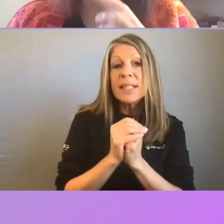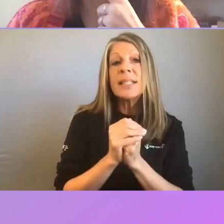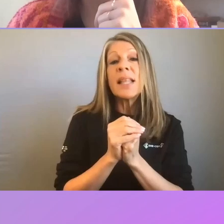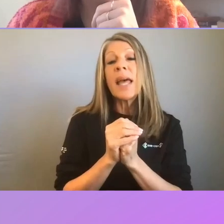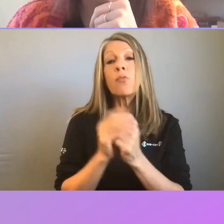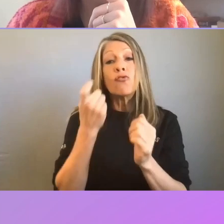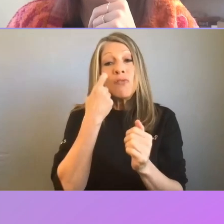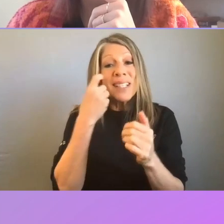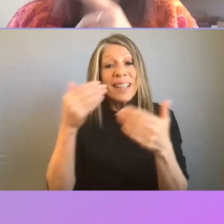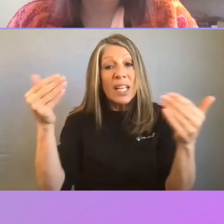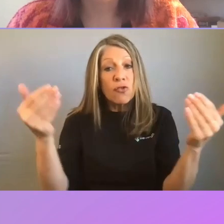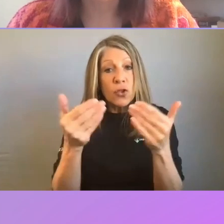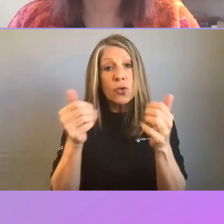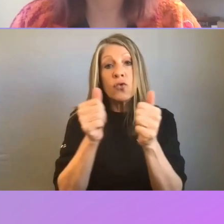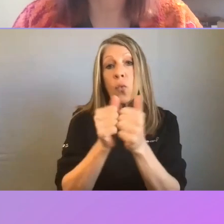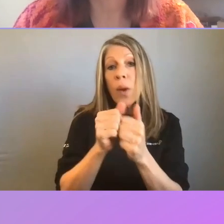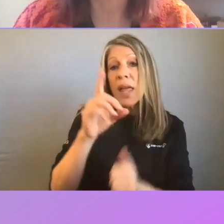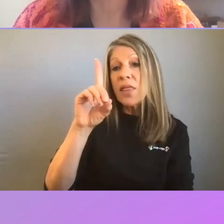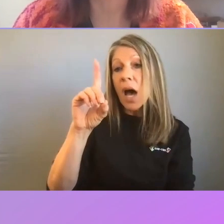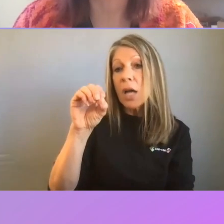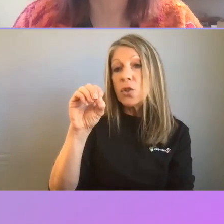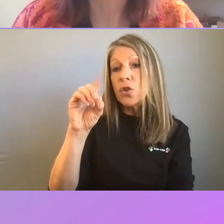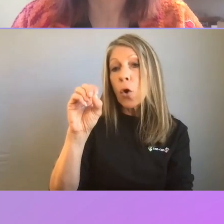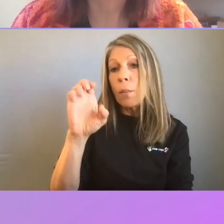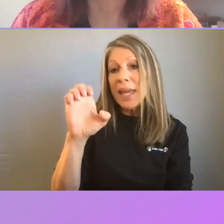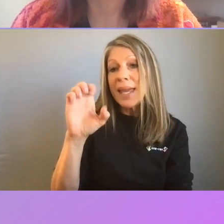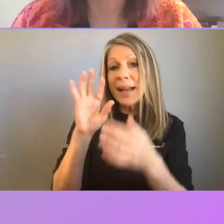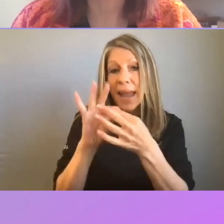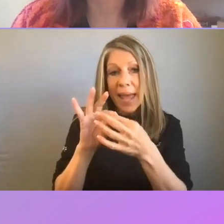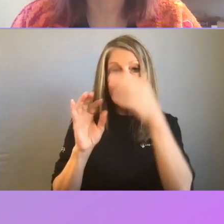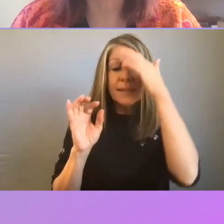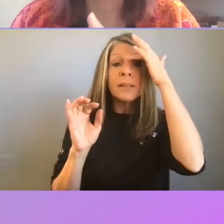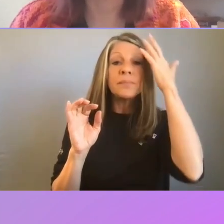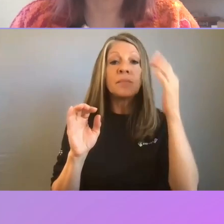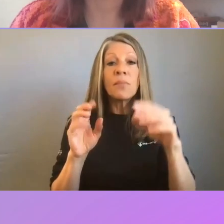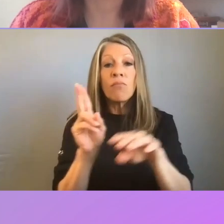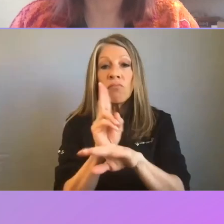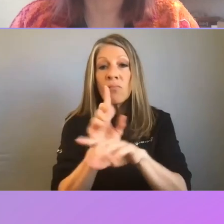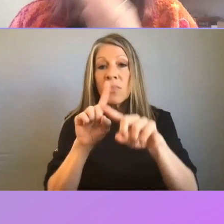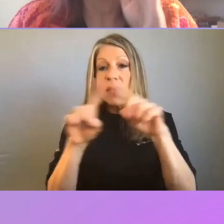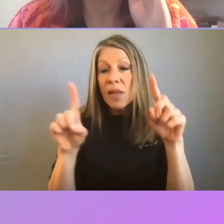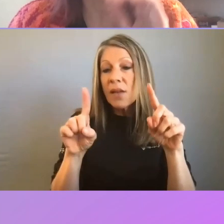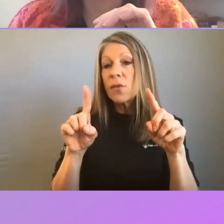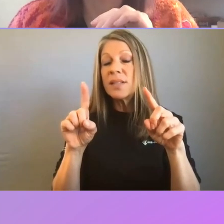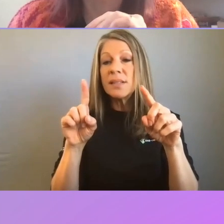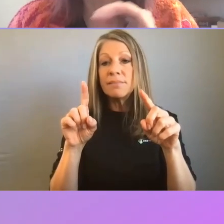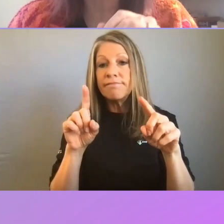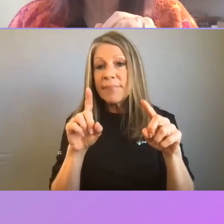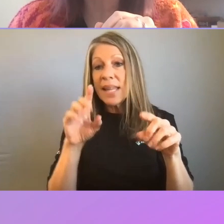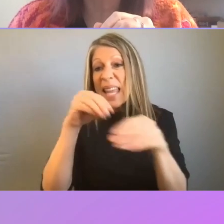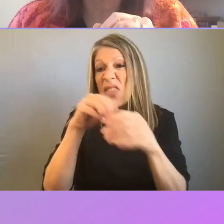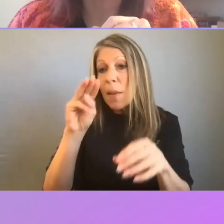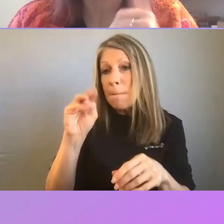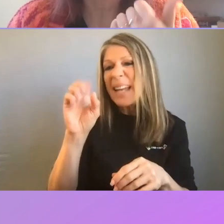recently introduced with Adobe Connect. Fixed an accessibility issue in user status and device speaker menu.